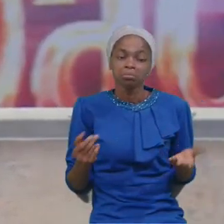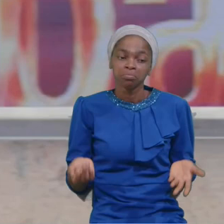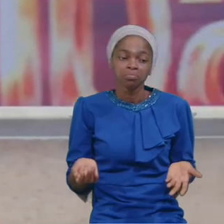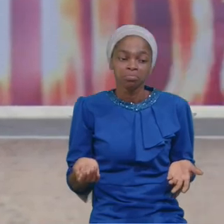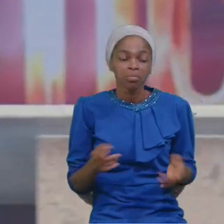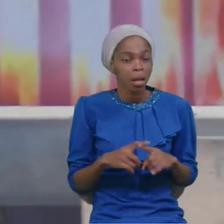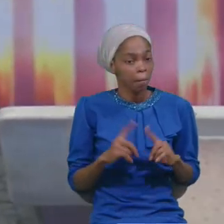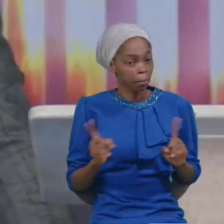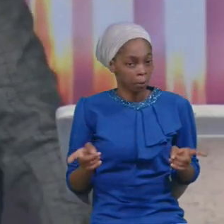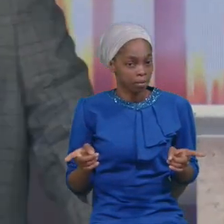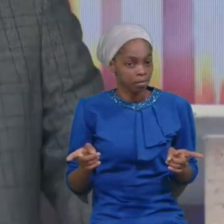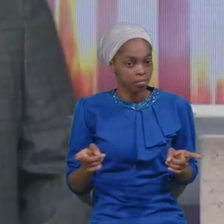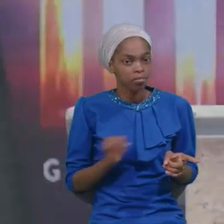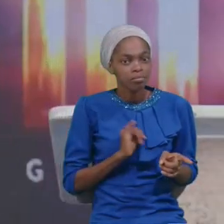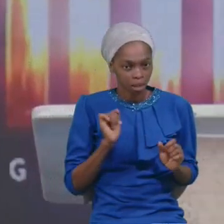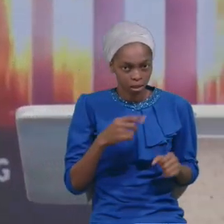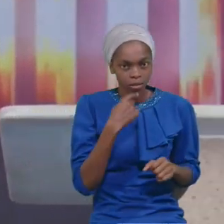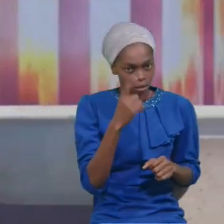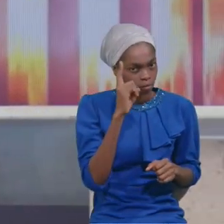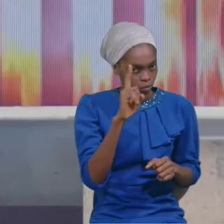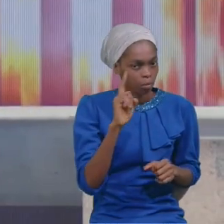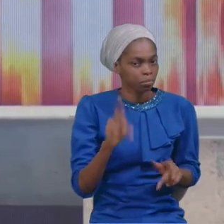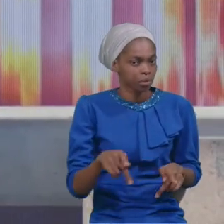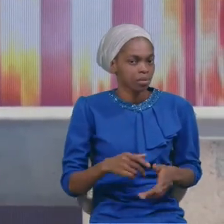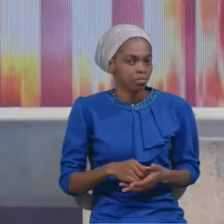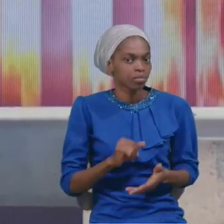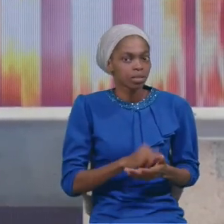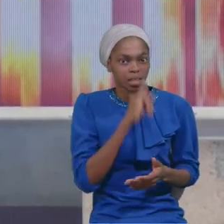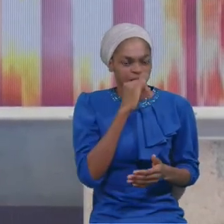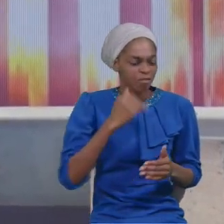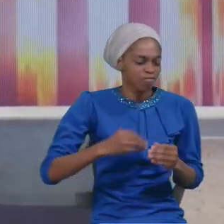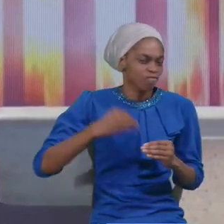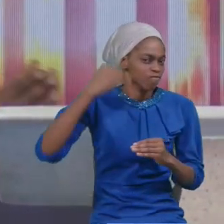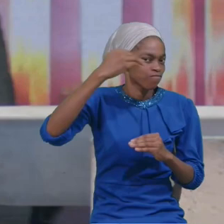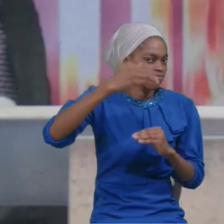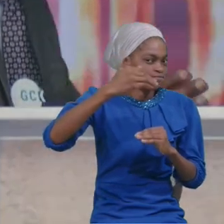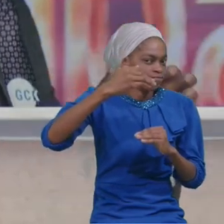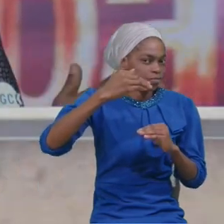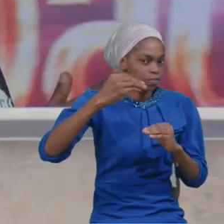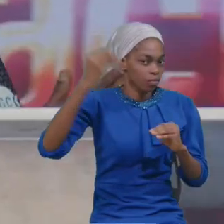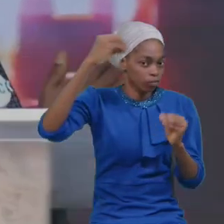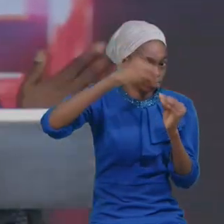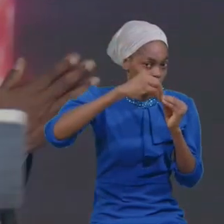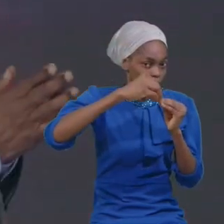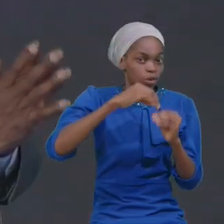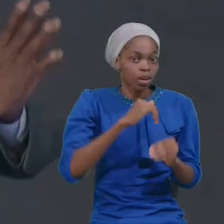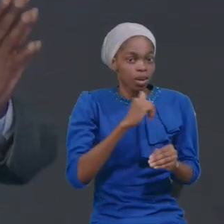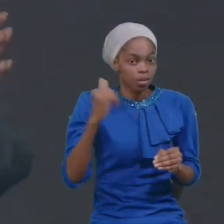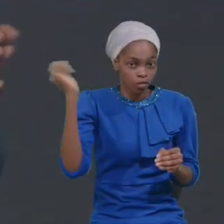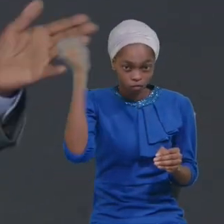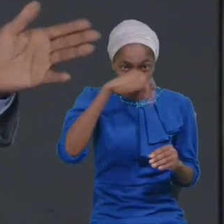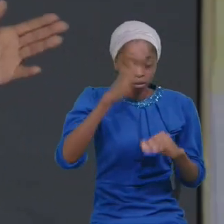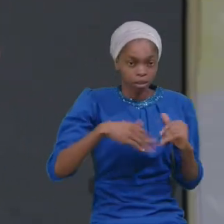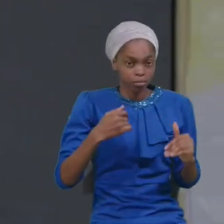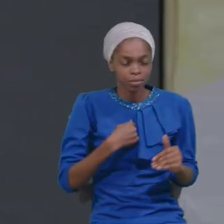than myself. And so the king said, tell me, I want to hear.